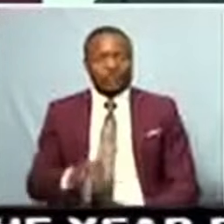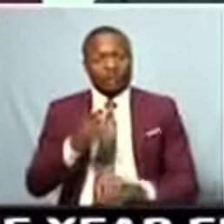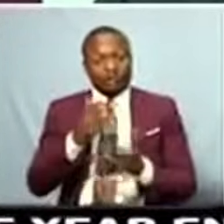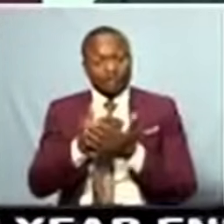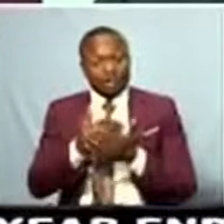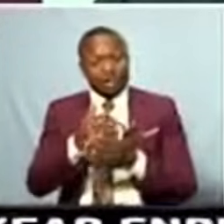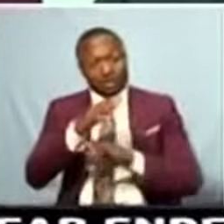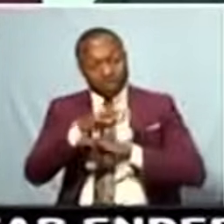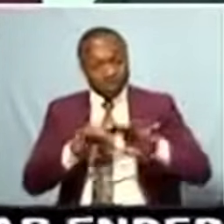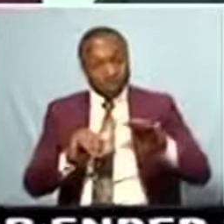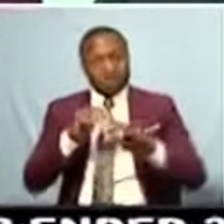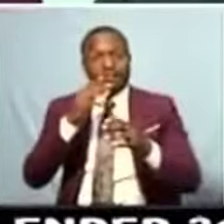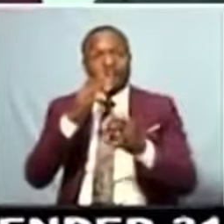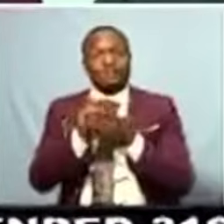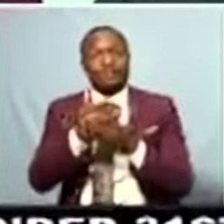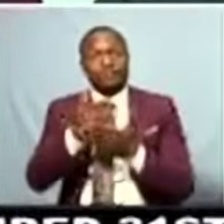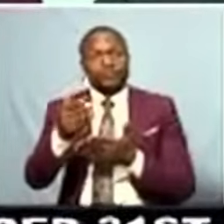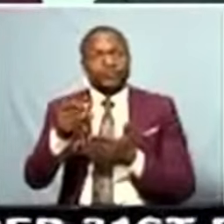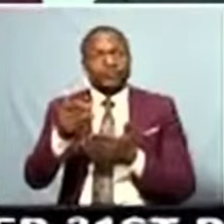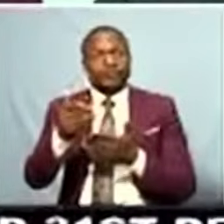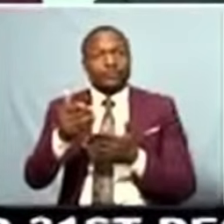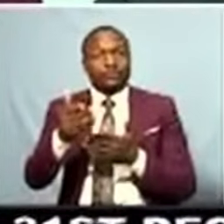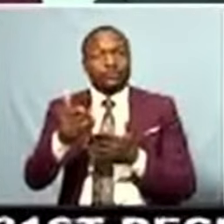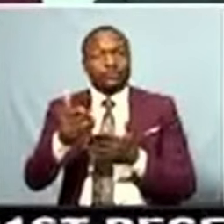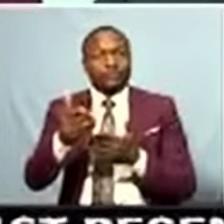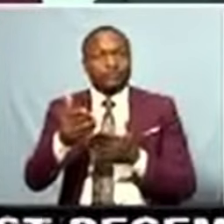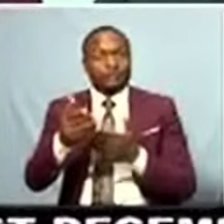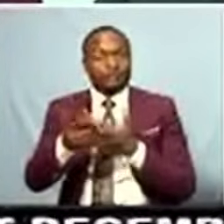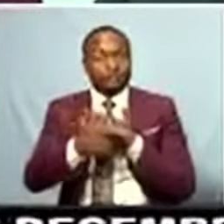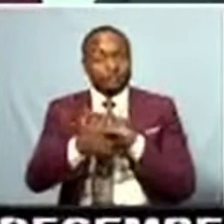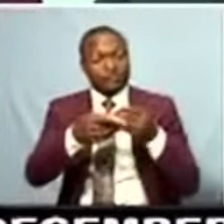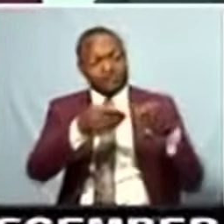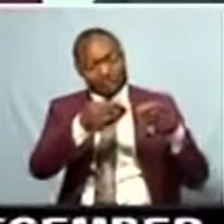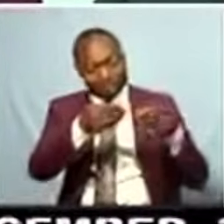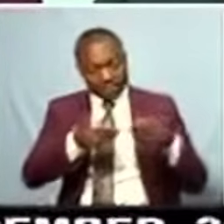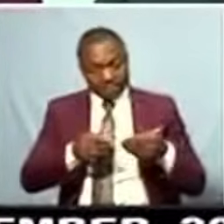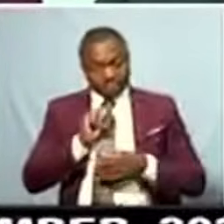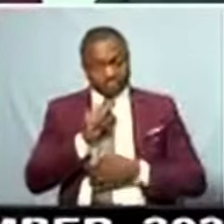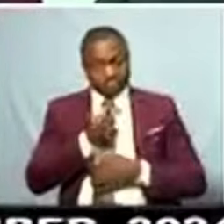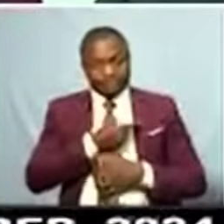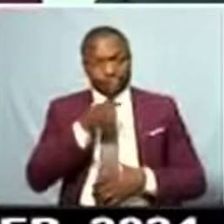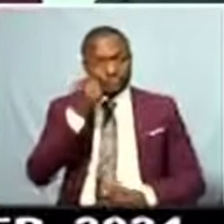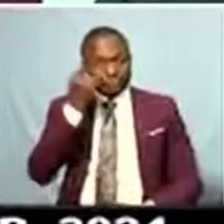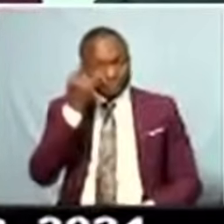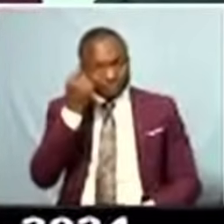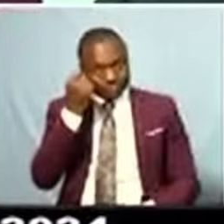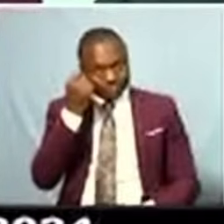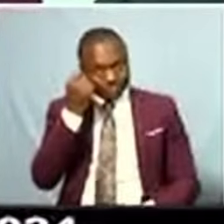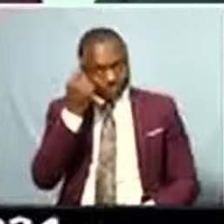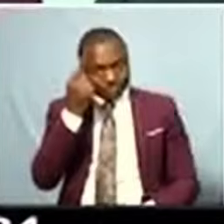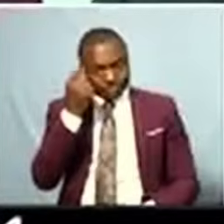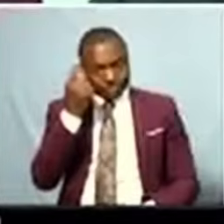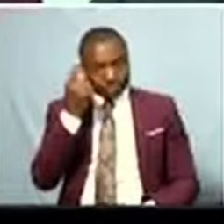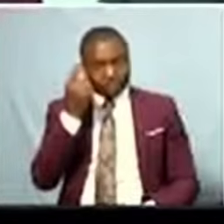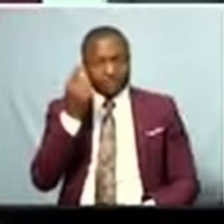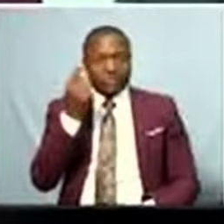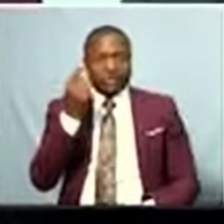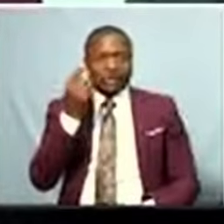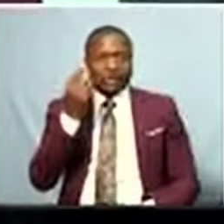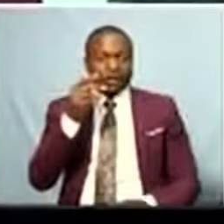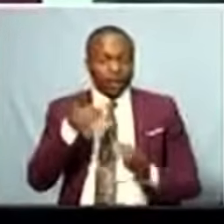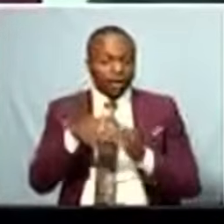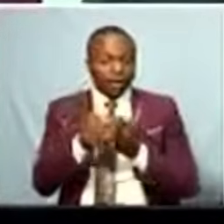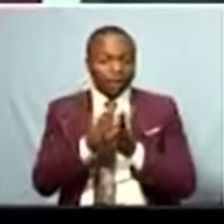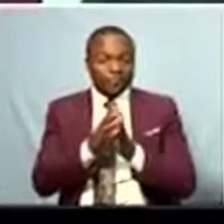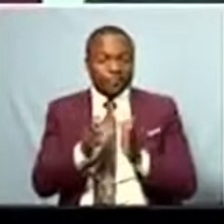procurement to give us an understanding of how much it would cost us as a